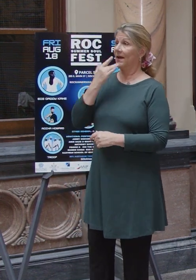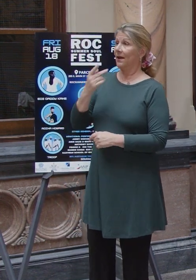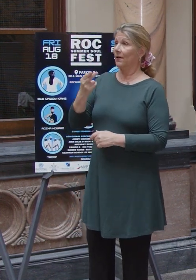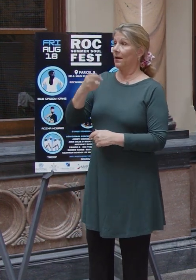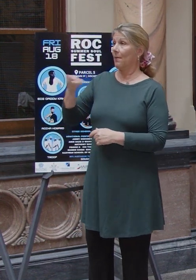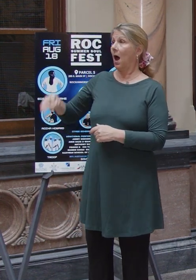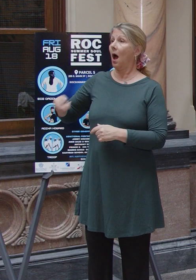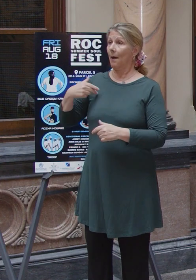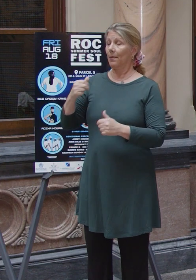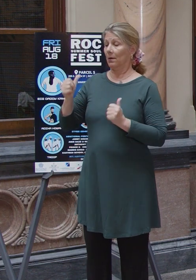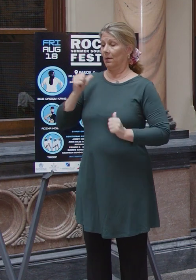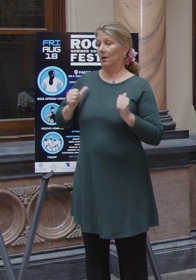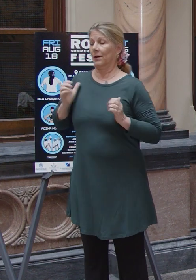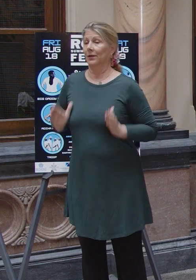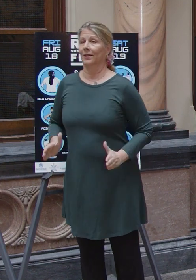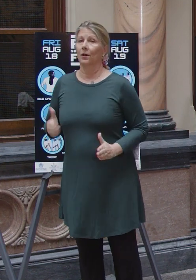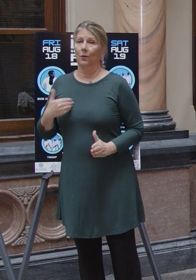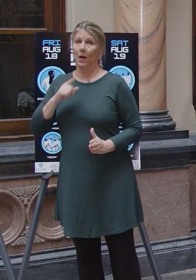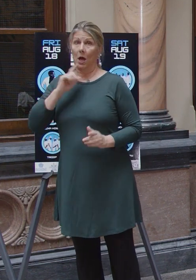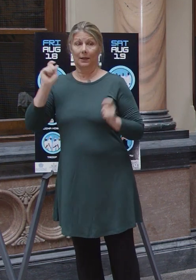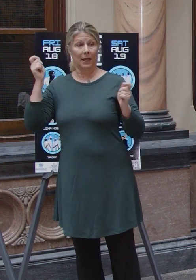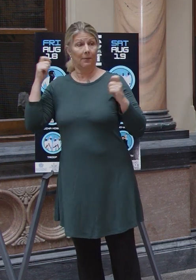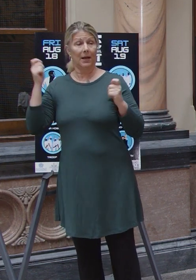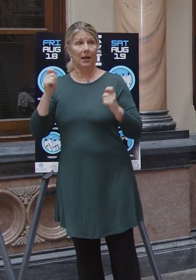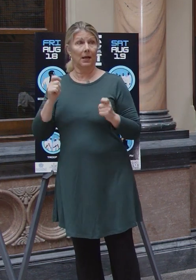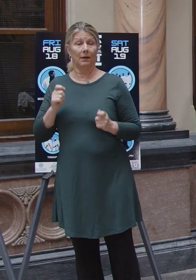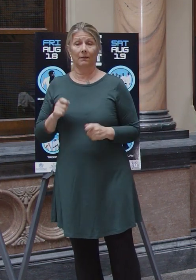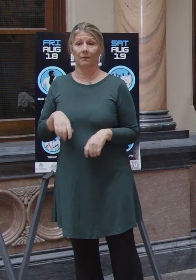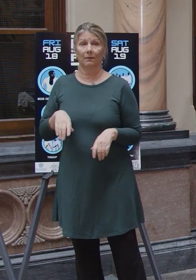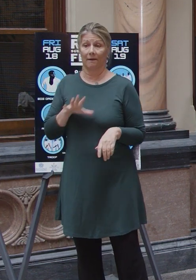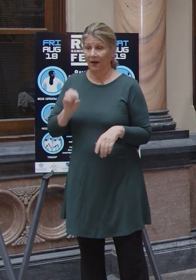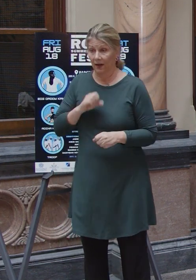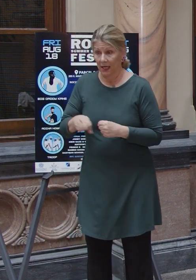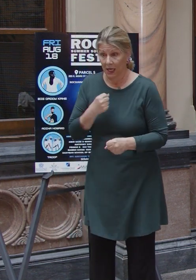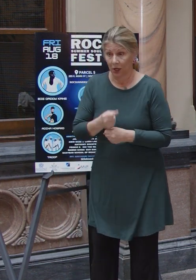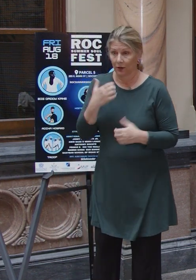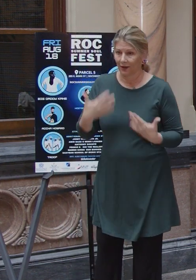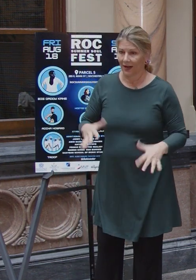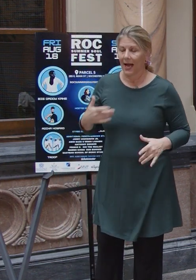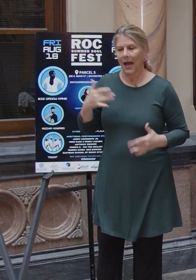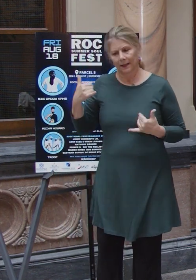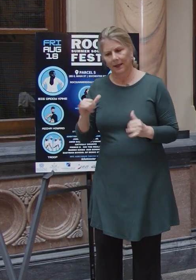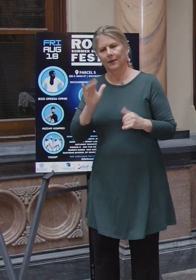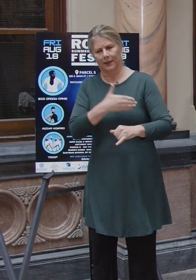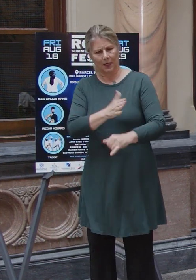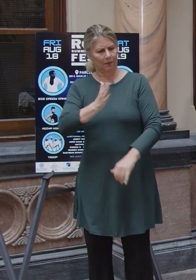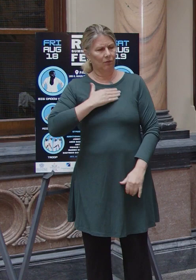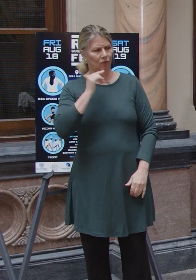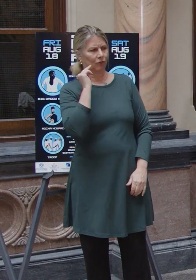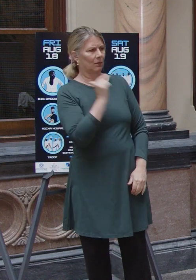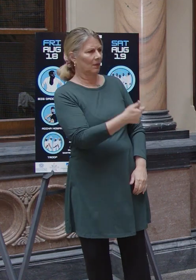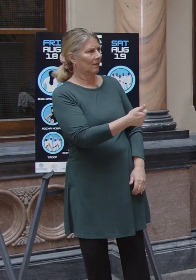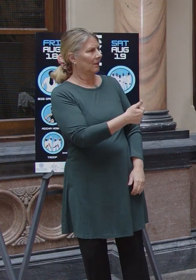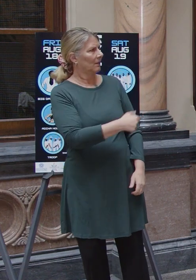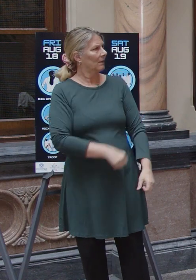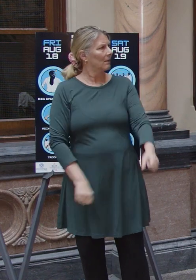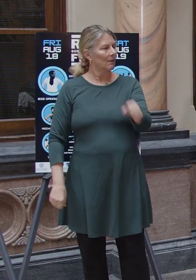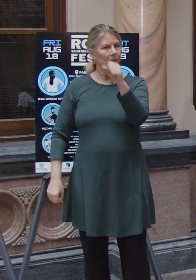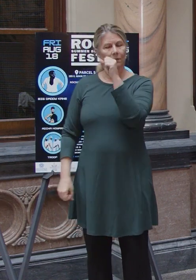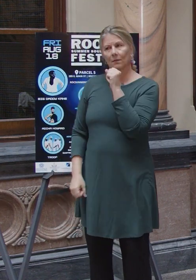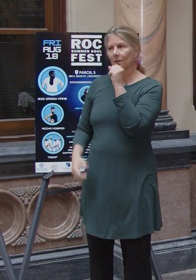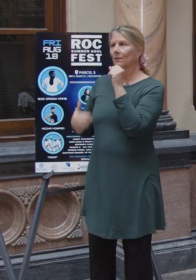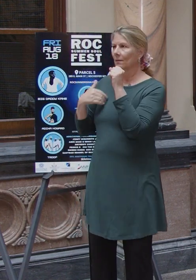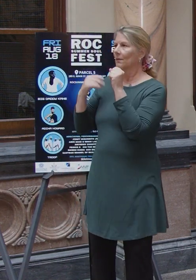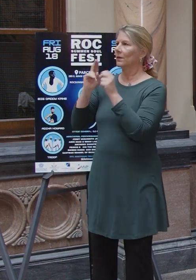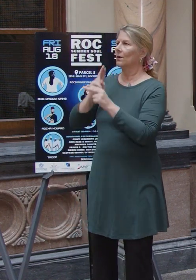celebrating 50 years of hip hop. And Big Daddy Kane had a line that I used to always say, I still say it. It's in a line called Ain't No Half